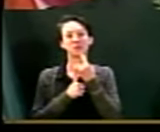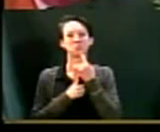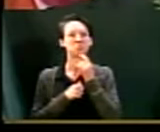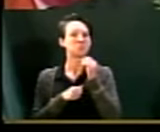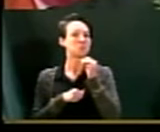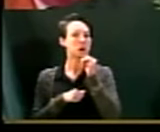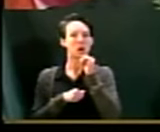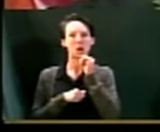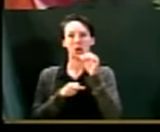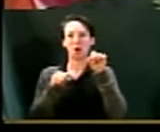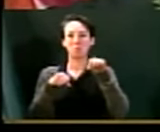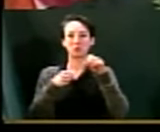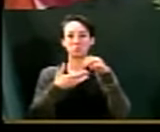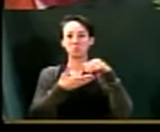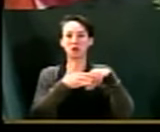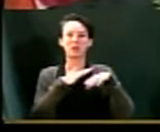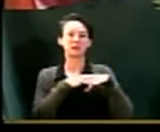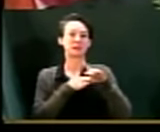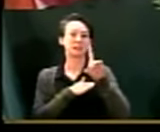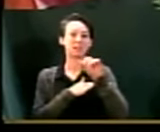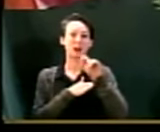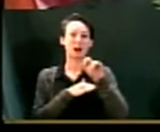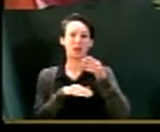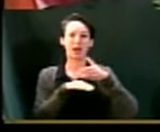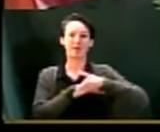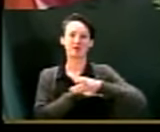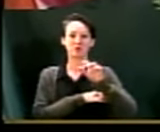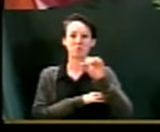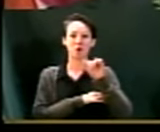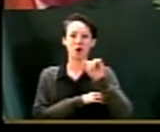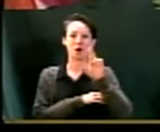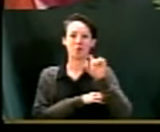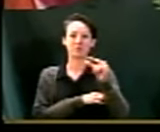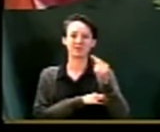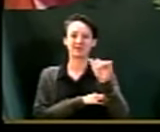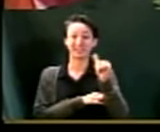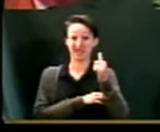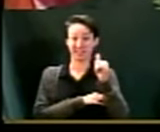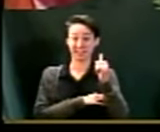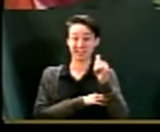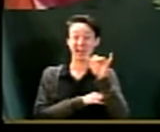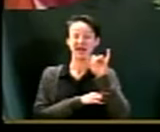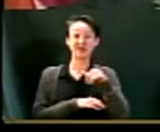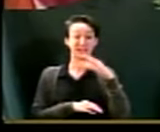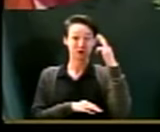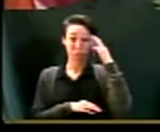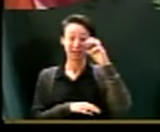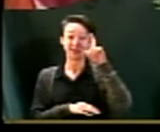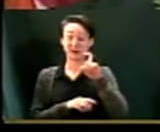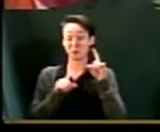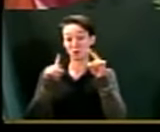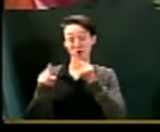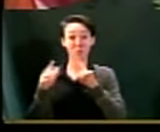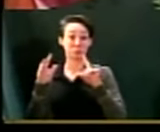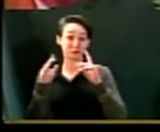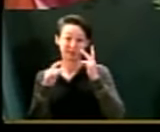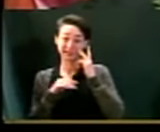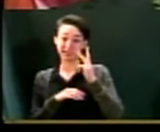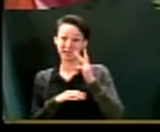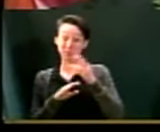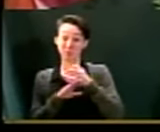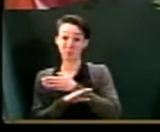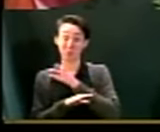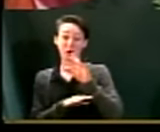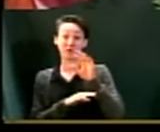to the data after August 10th. That's why you need to go see it by Friday, because they actually intend